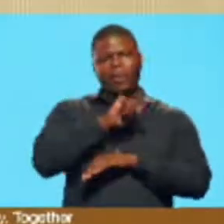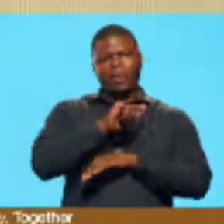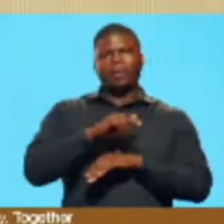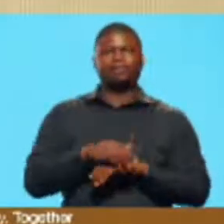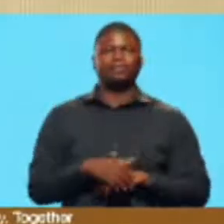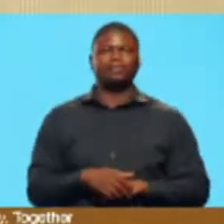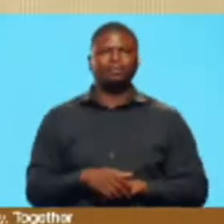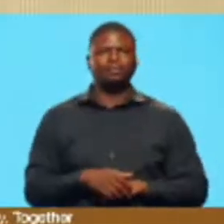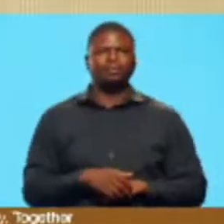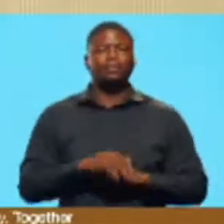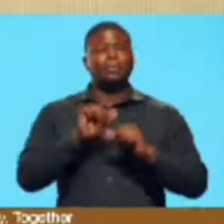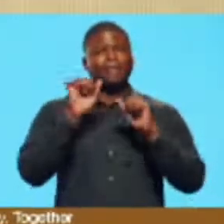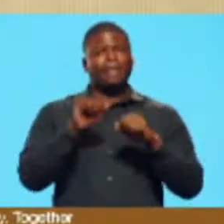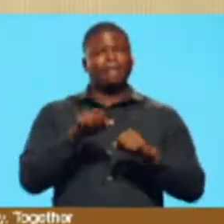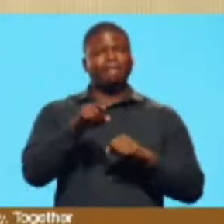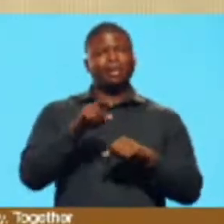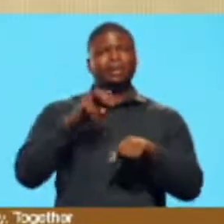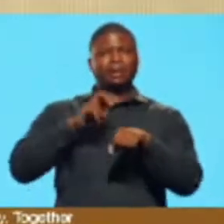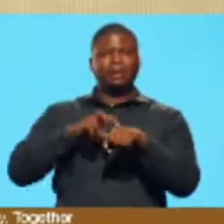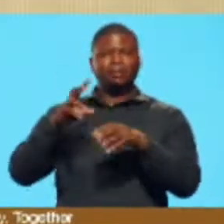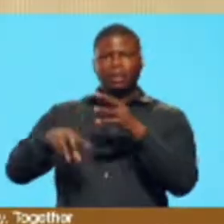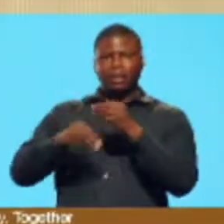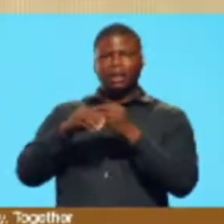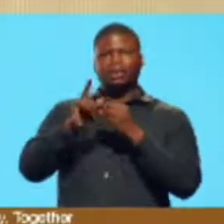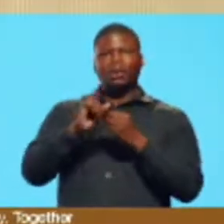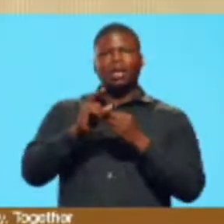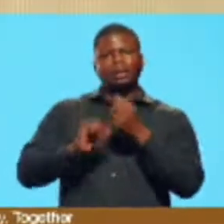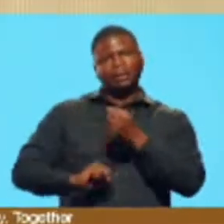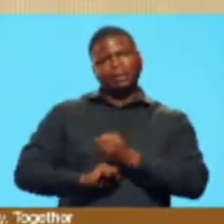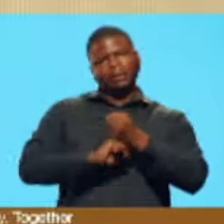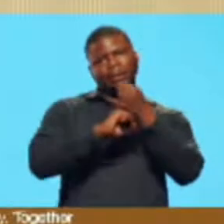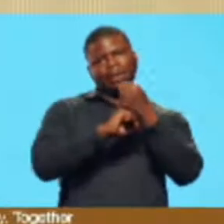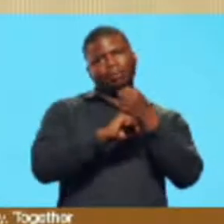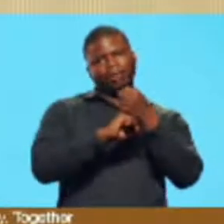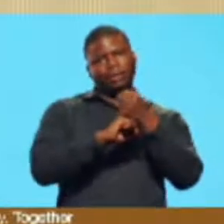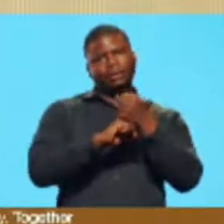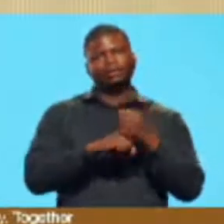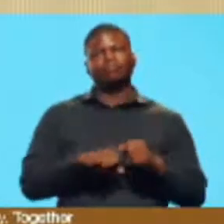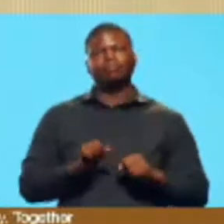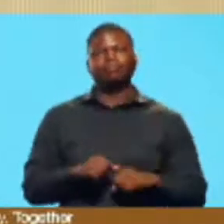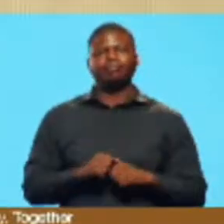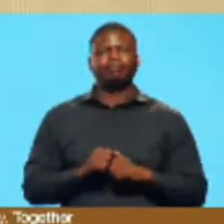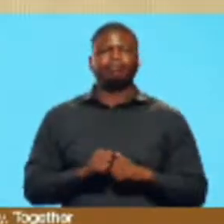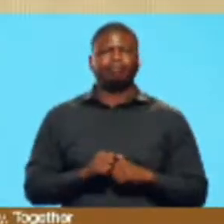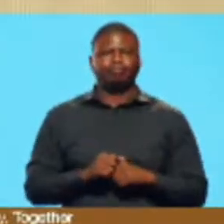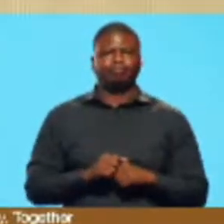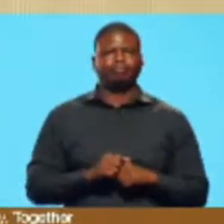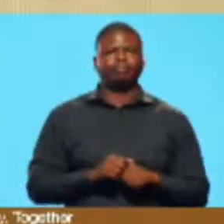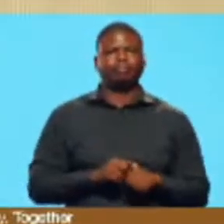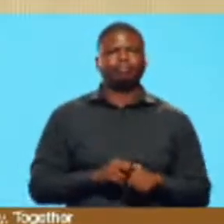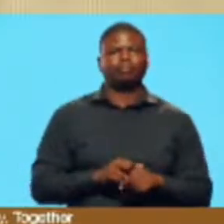We also need to provide support in terms of gender mainstreaming, as I alluded to